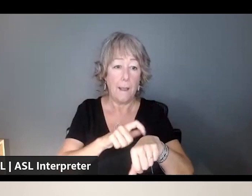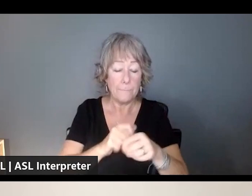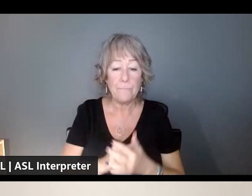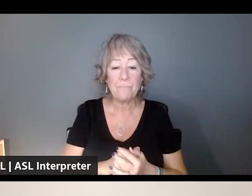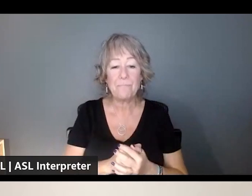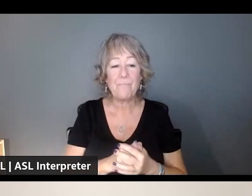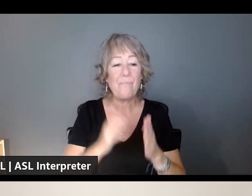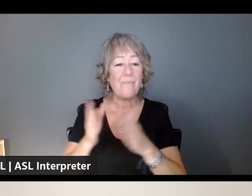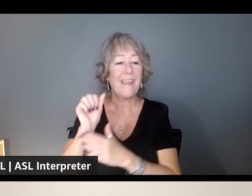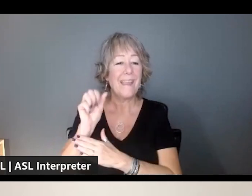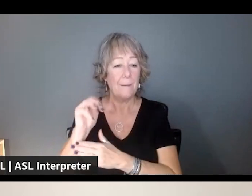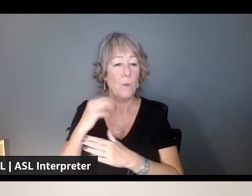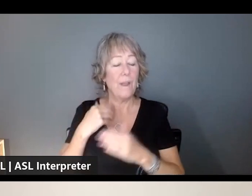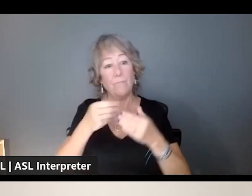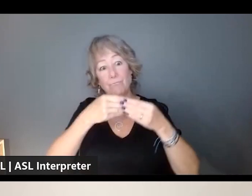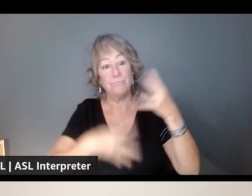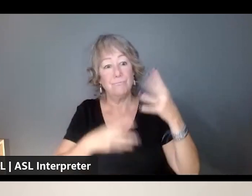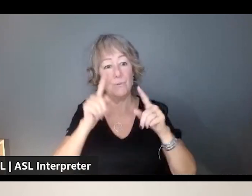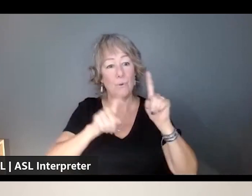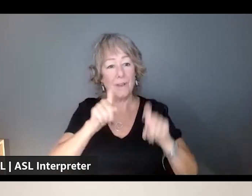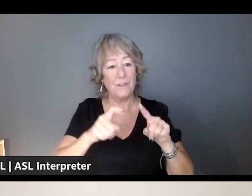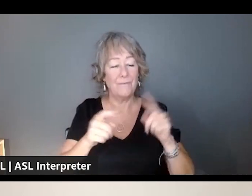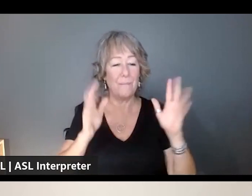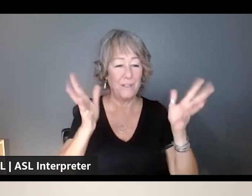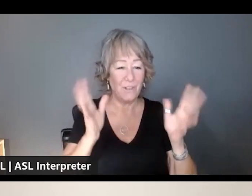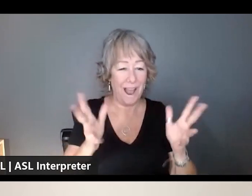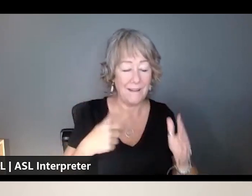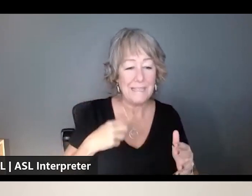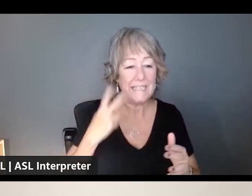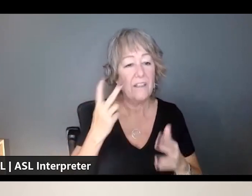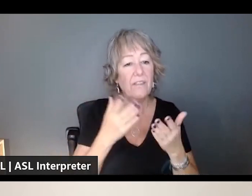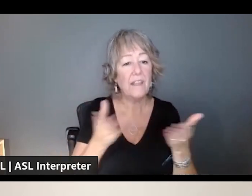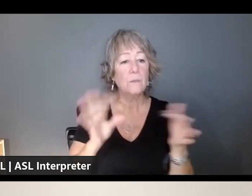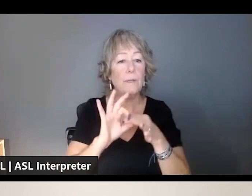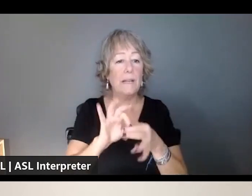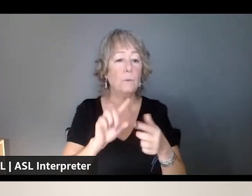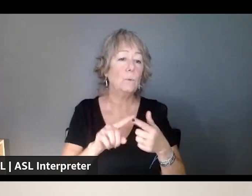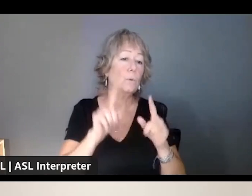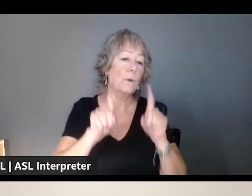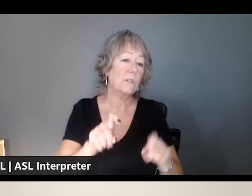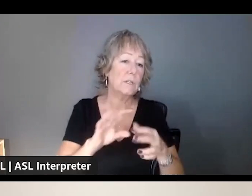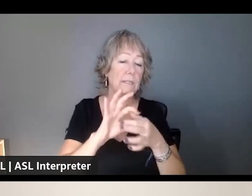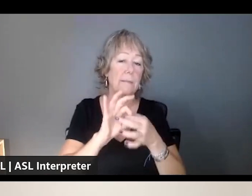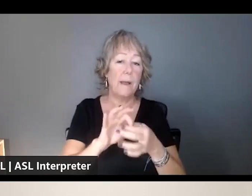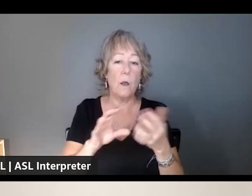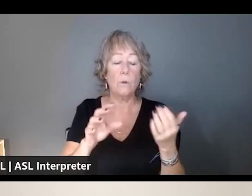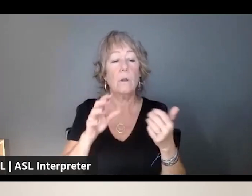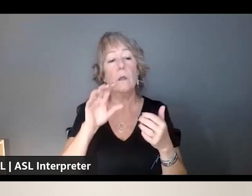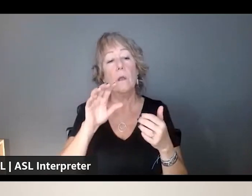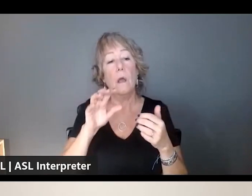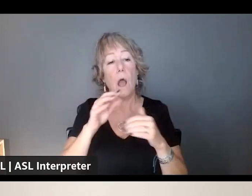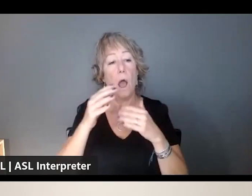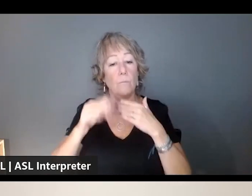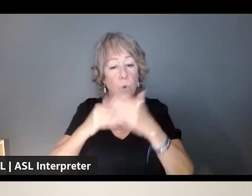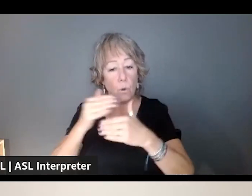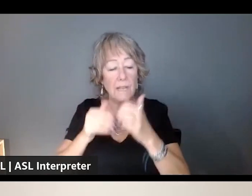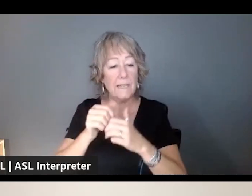got a bunch of questions coming in from chat. I'm seeing stuff about questions about LiDAR processing with